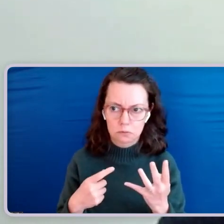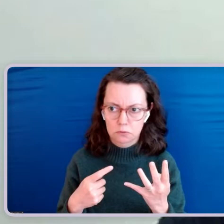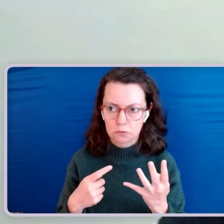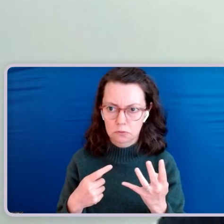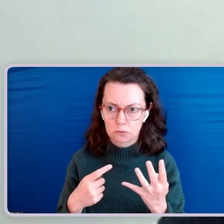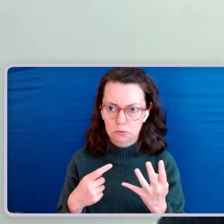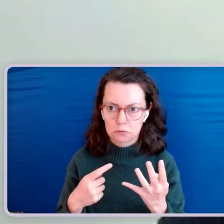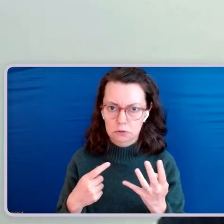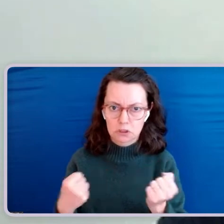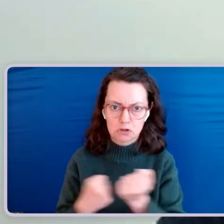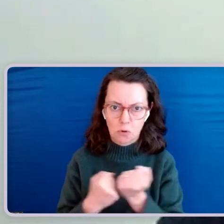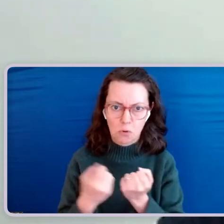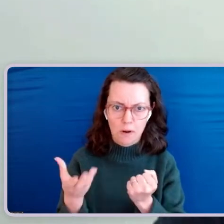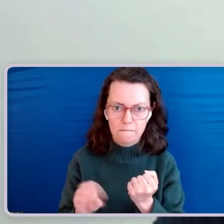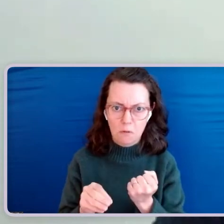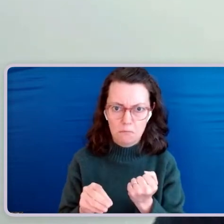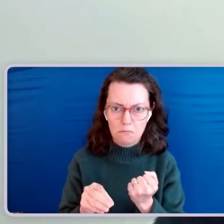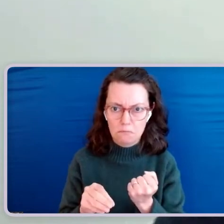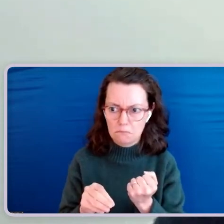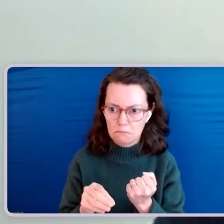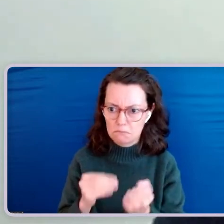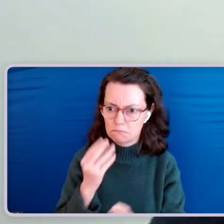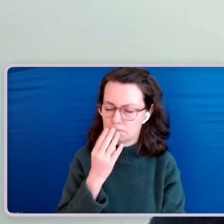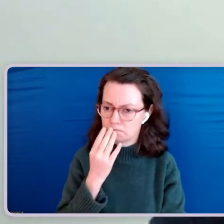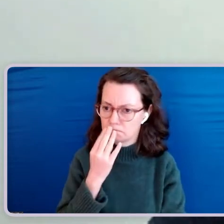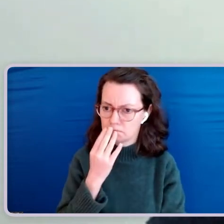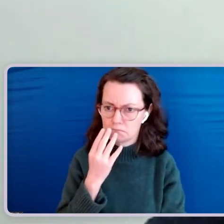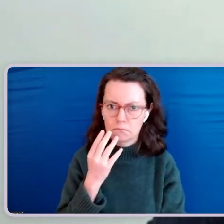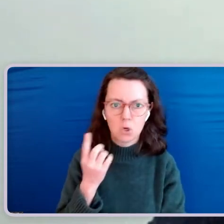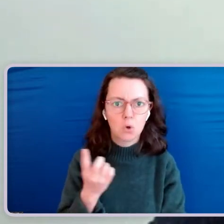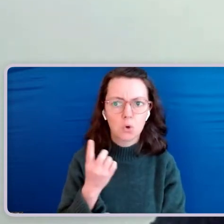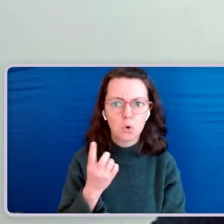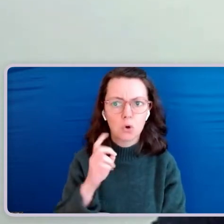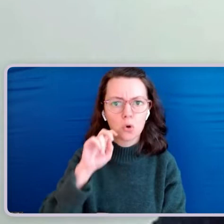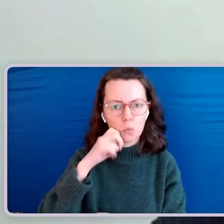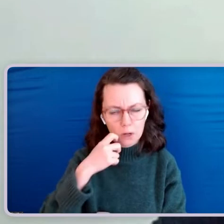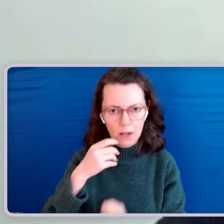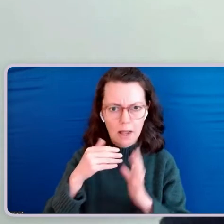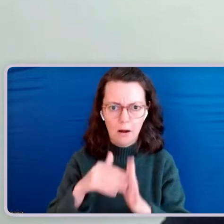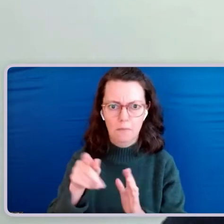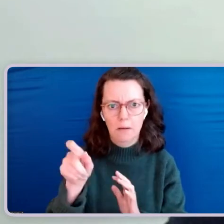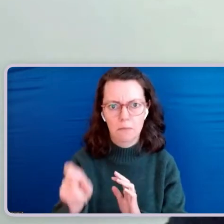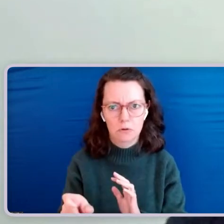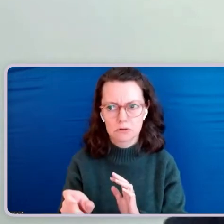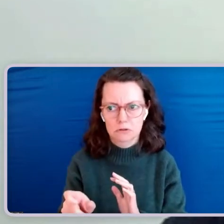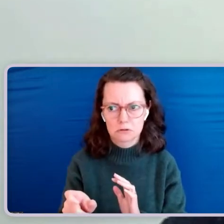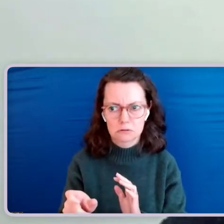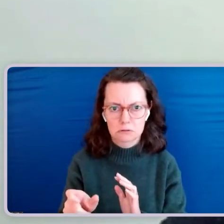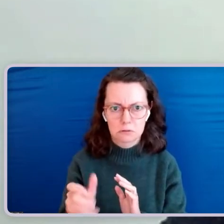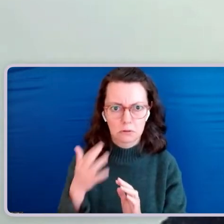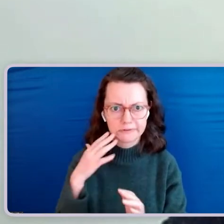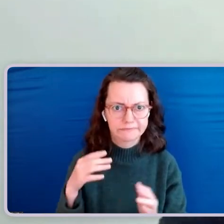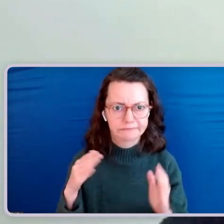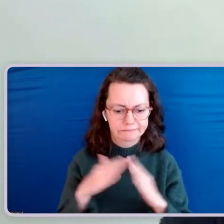support? And who is going to be able to help them in their time of need when they are ill